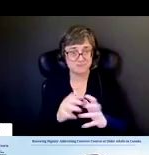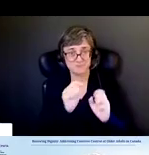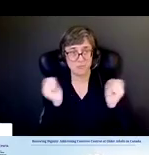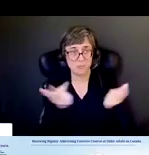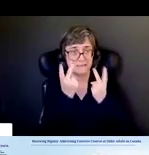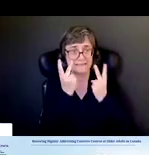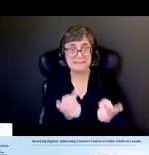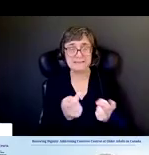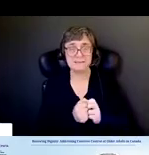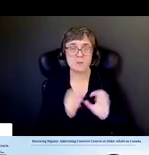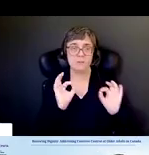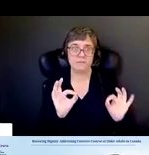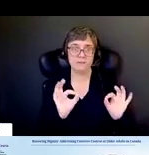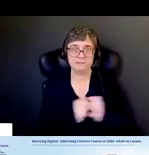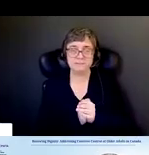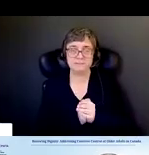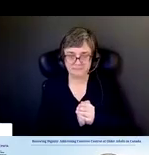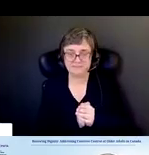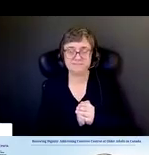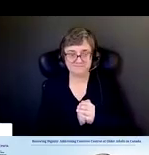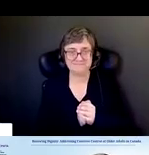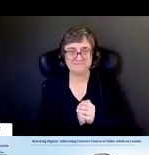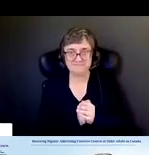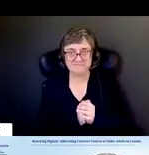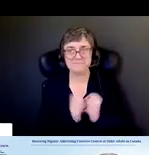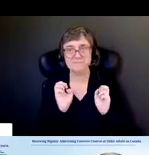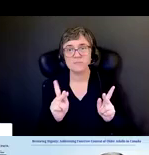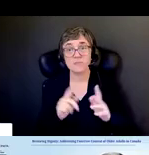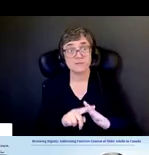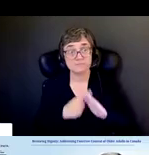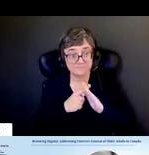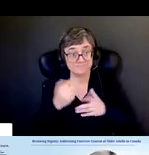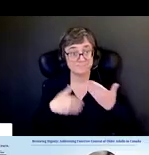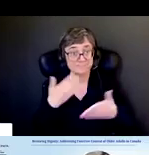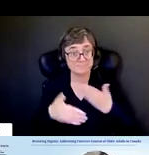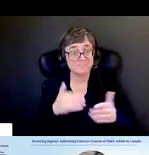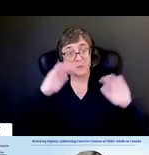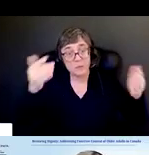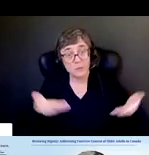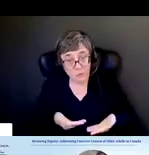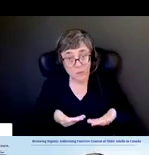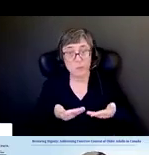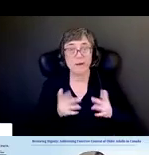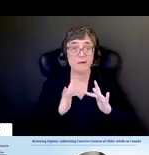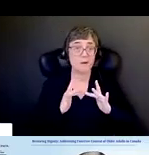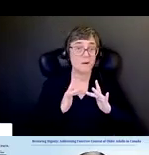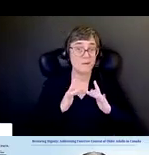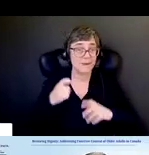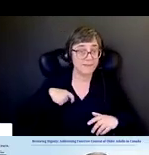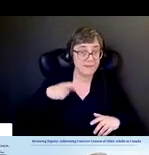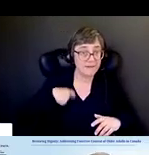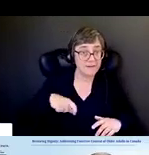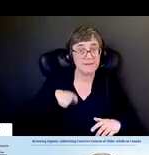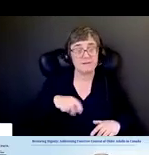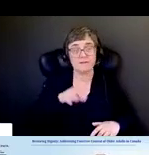Perfect. All right. So let's get going. Welcome to our virtual symposium. Bonjour. Good morning, good